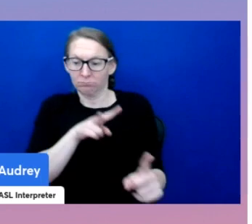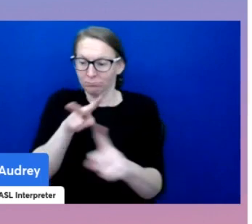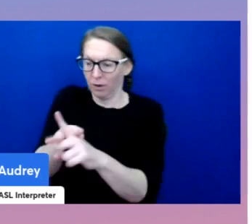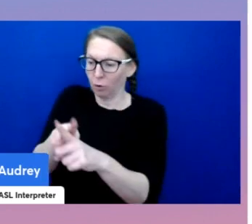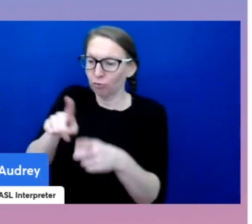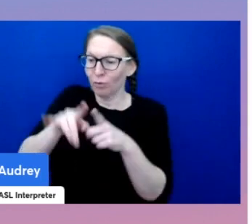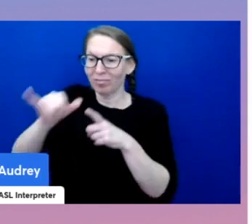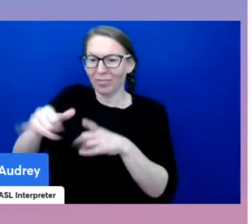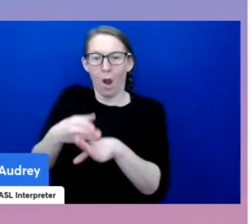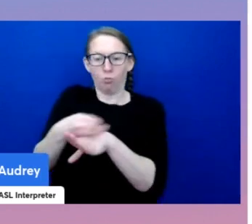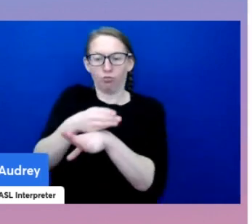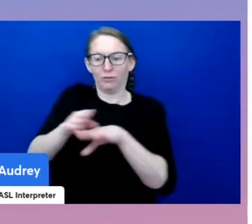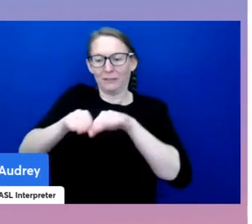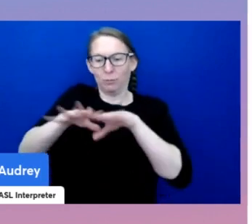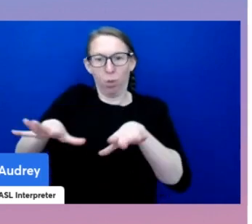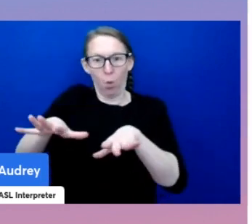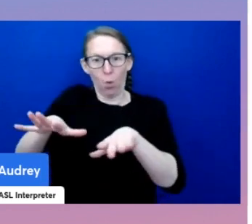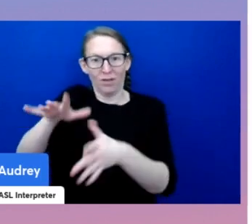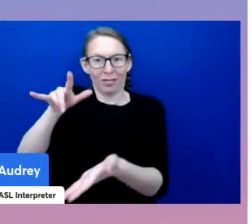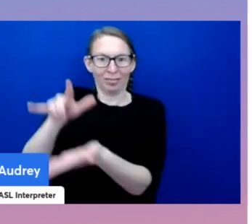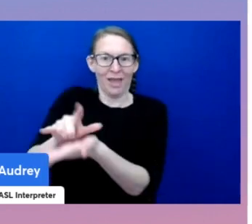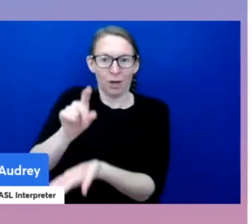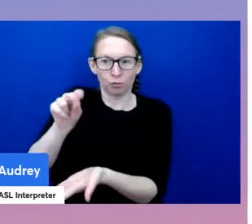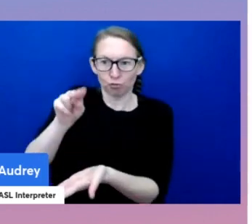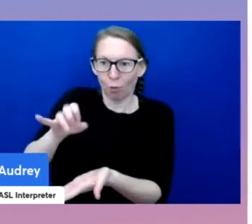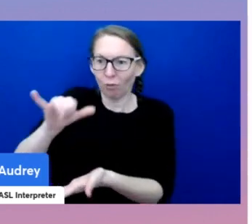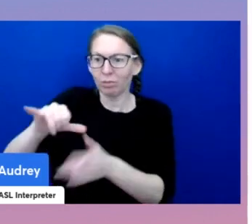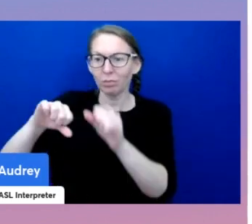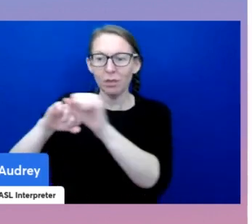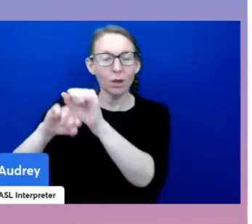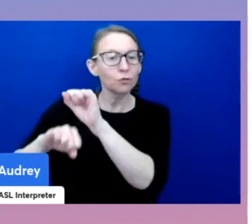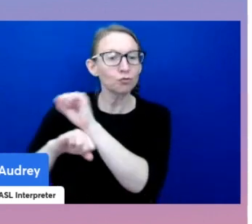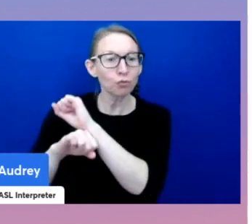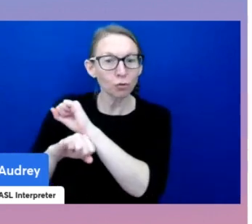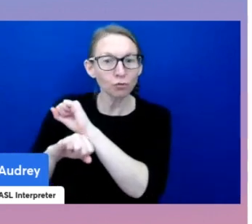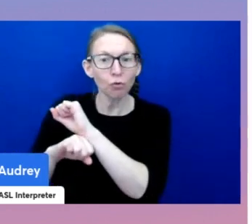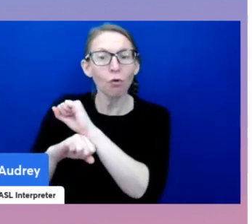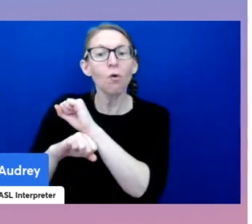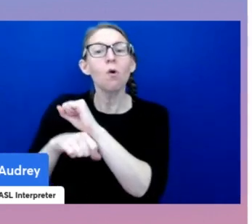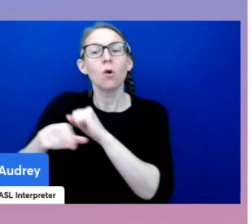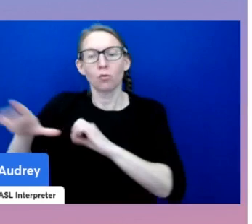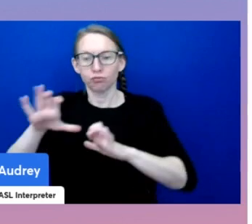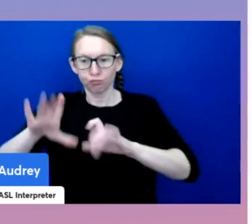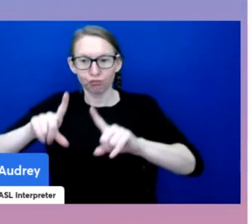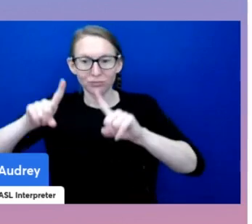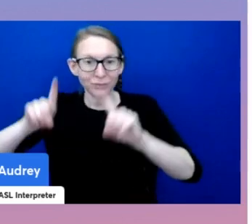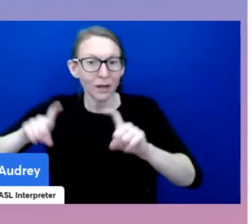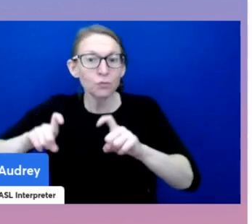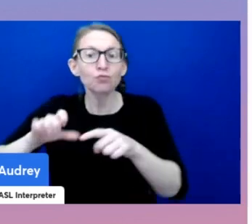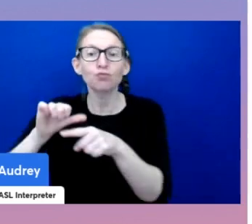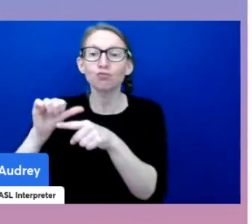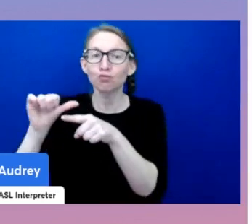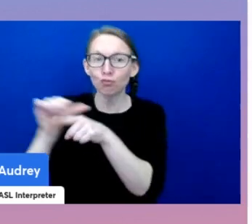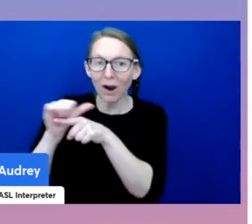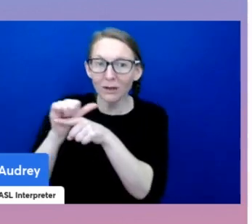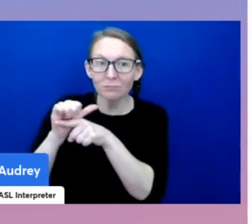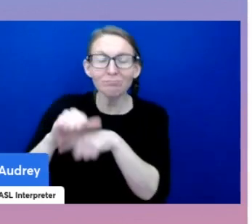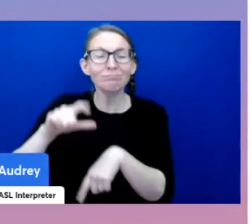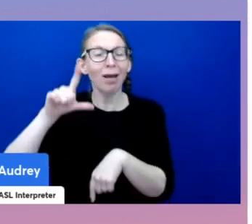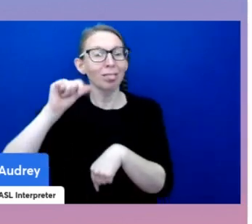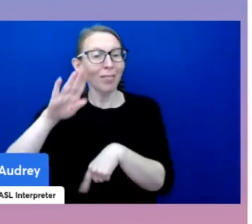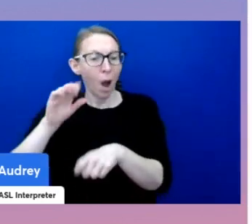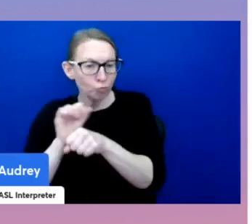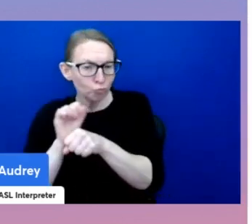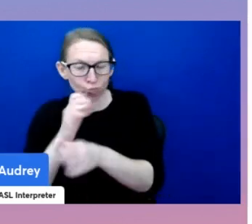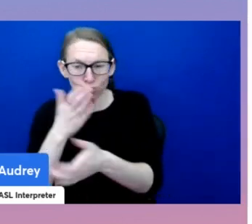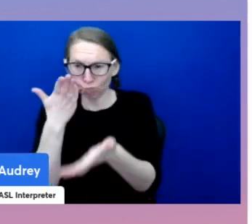landing zone. They can deploy their infrastructure, deploy their application, do the testing, do the training, the lab work for the proof of concept